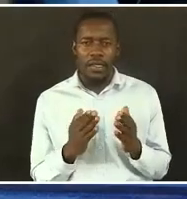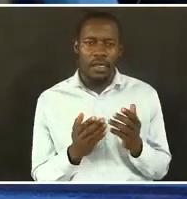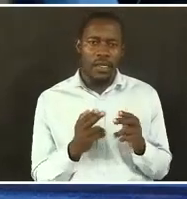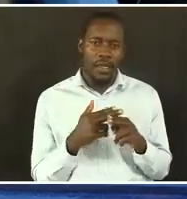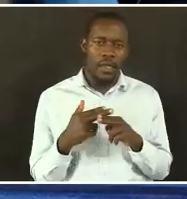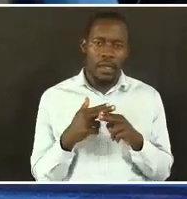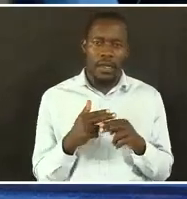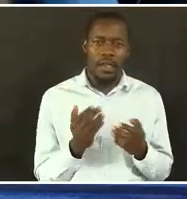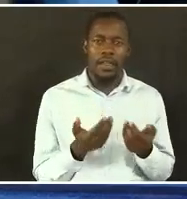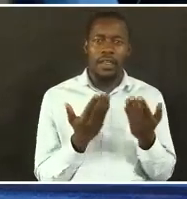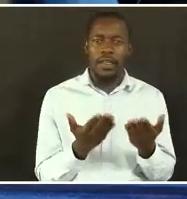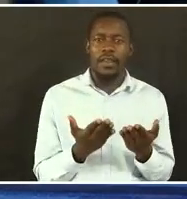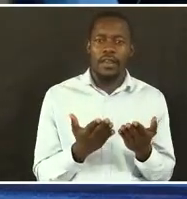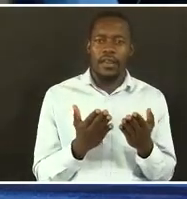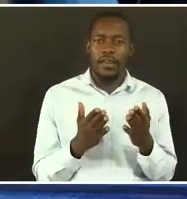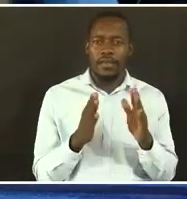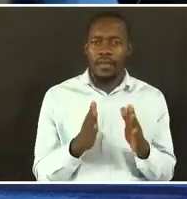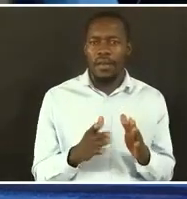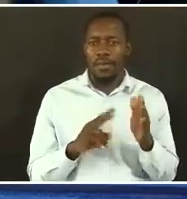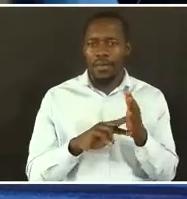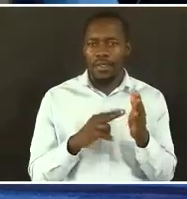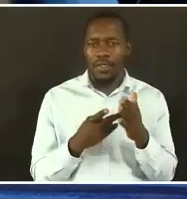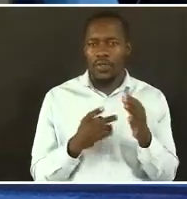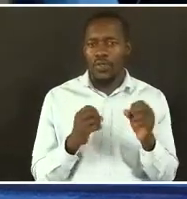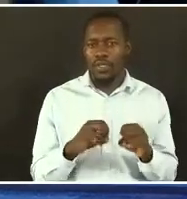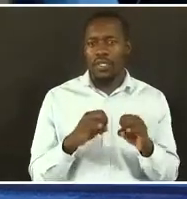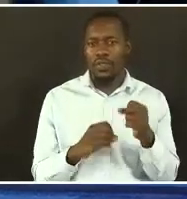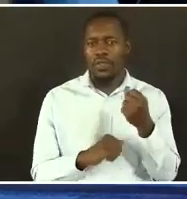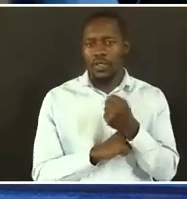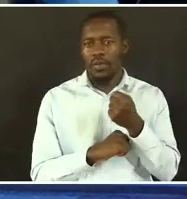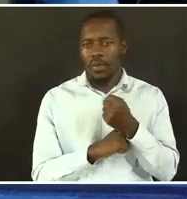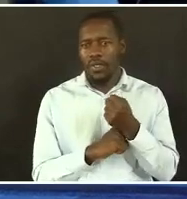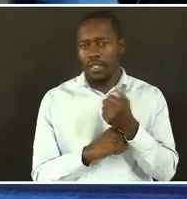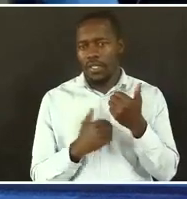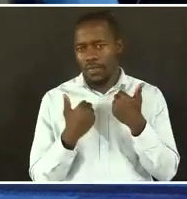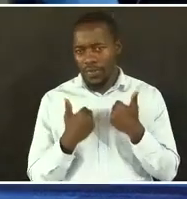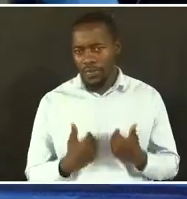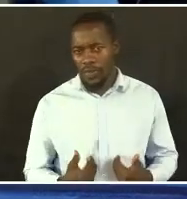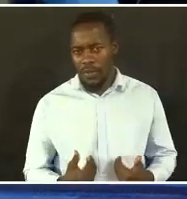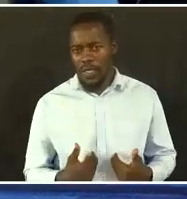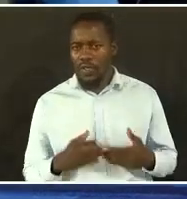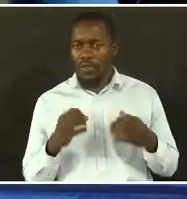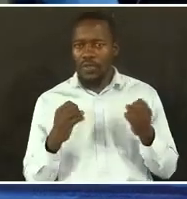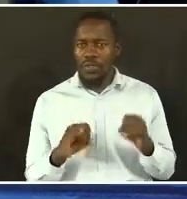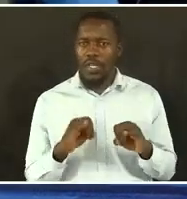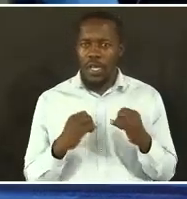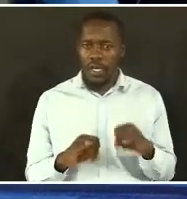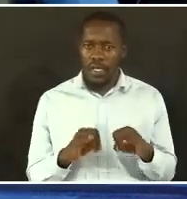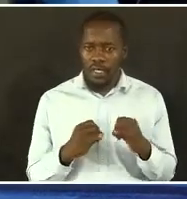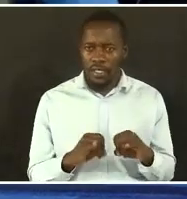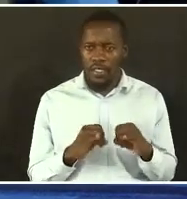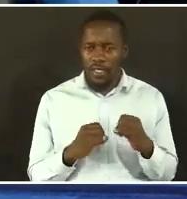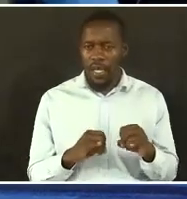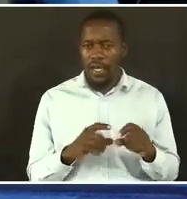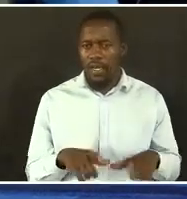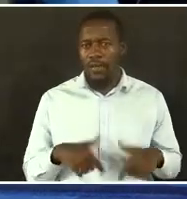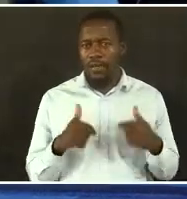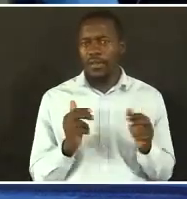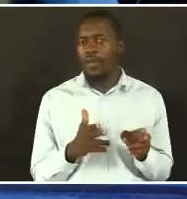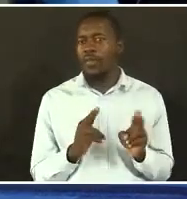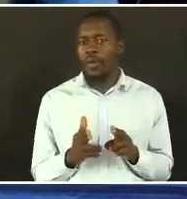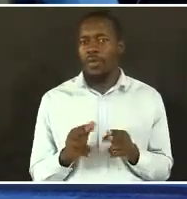sick person to handle their basic operations. So you are there to support